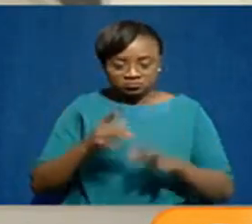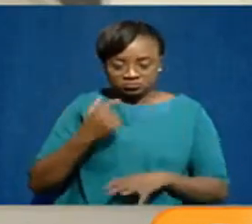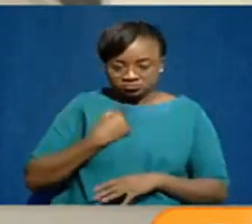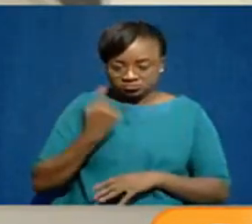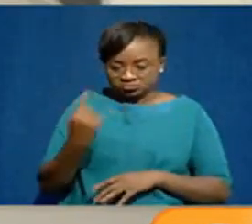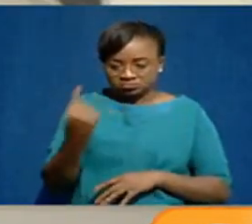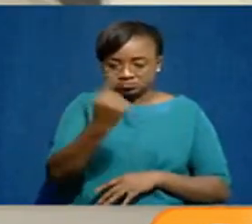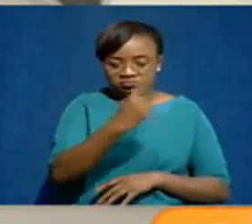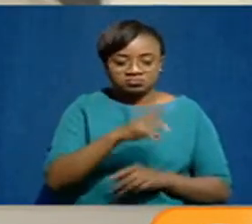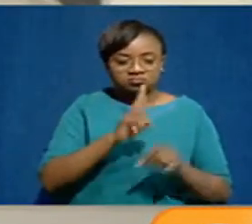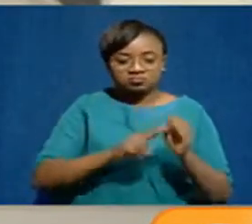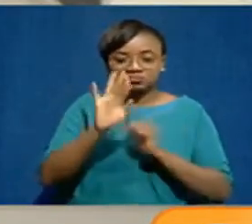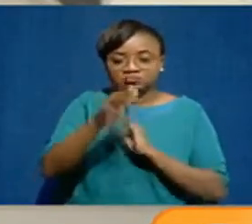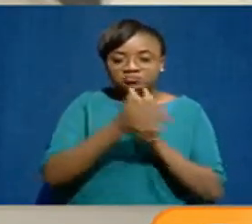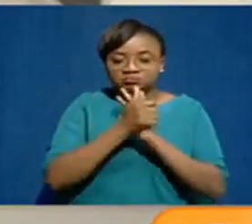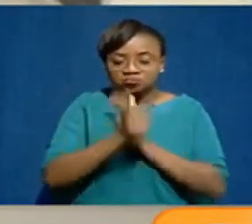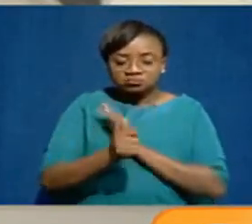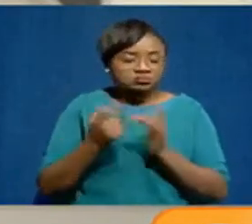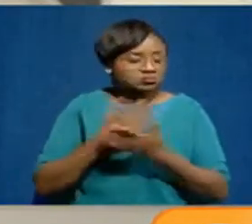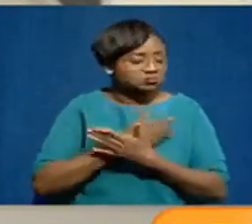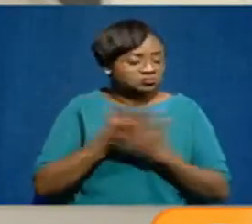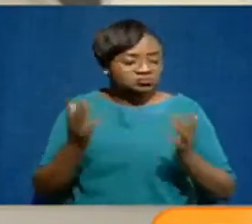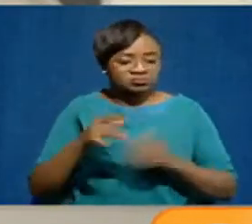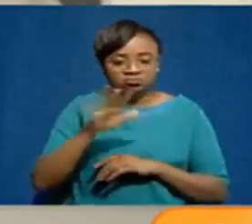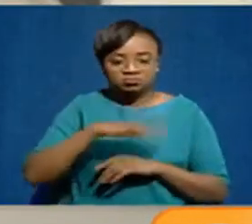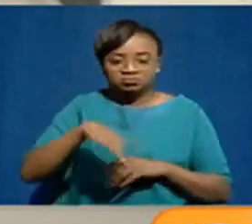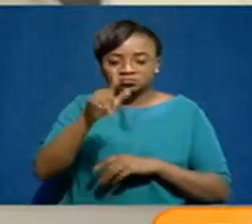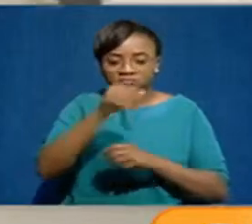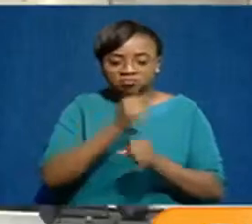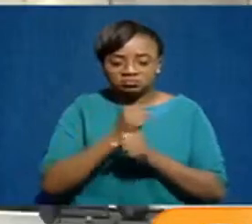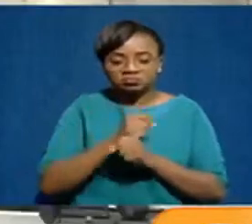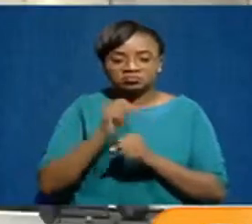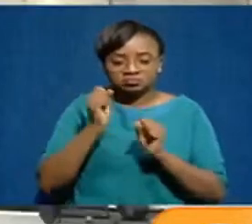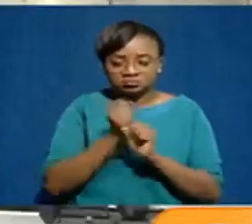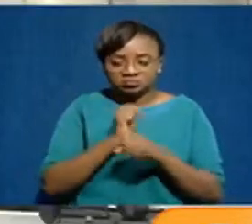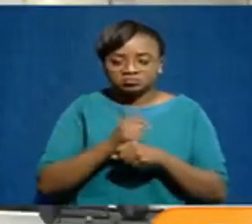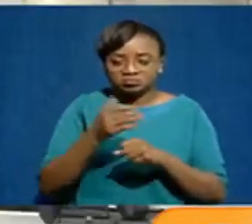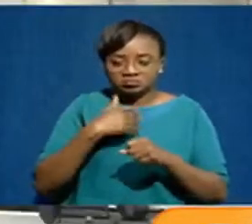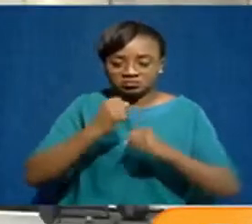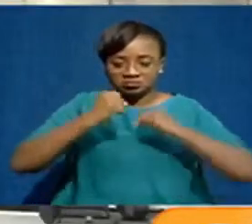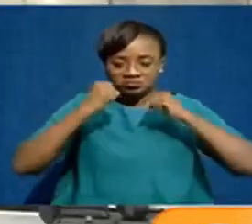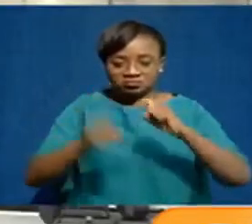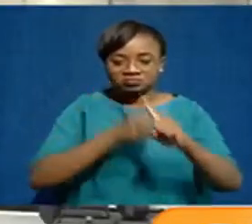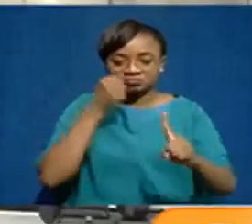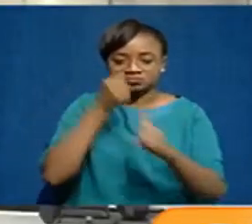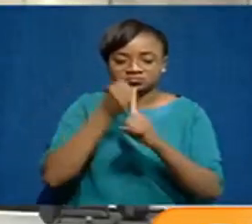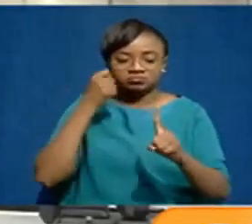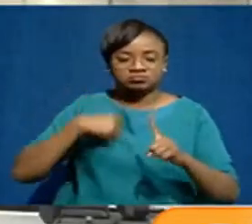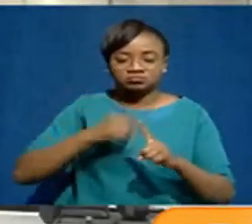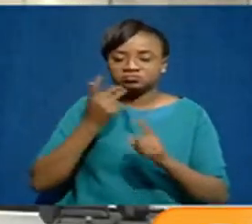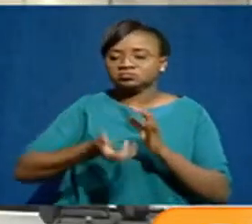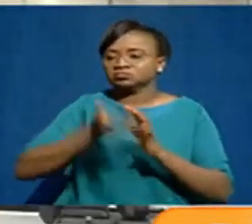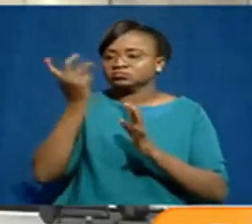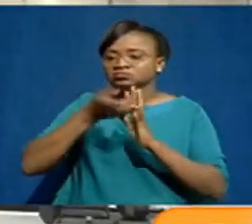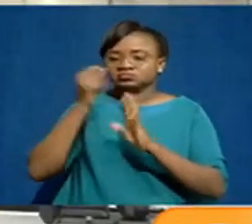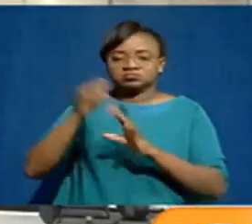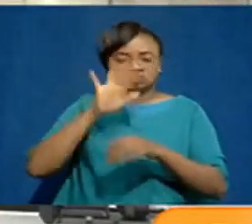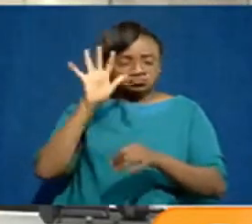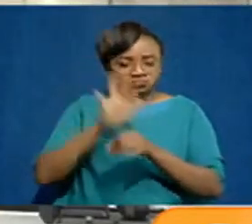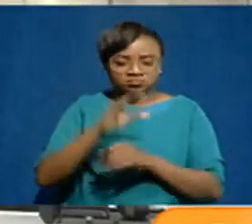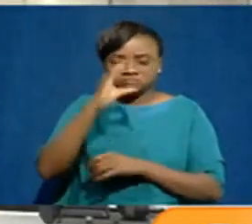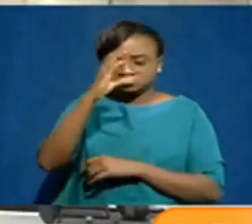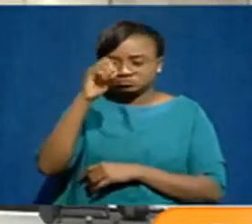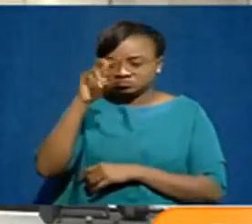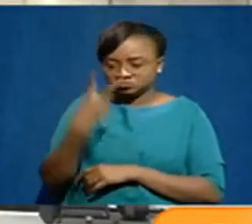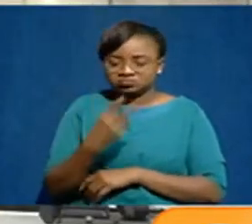you're in or whatever background you're in to make an impact as much as possible. We'll be removing megatons and gigatons of carbon dioxide from the